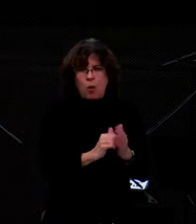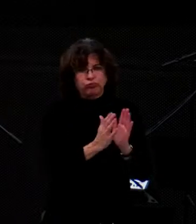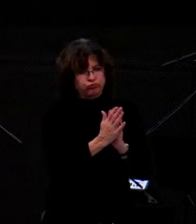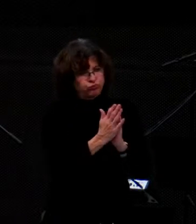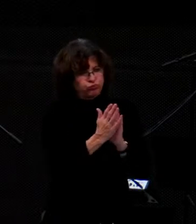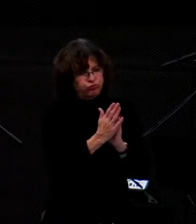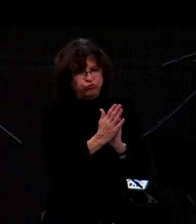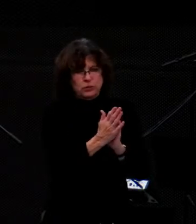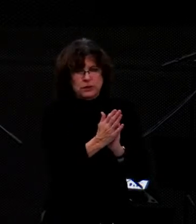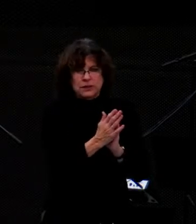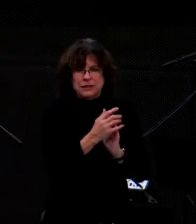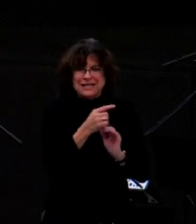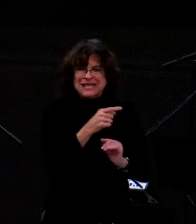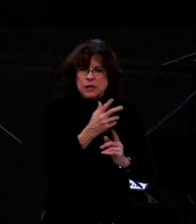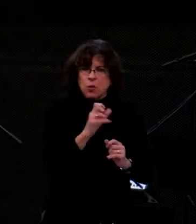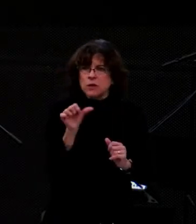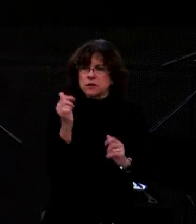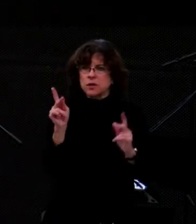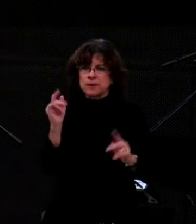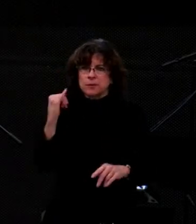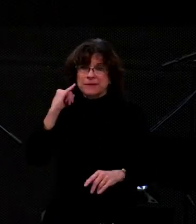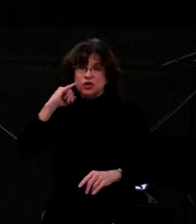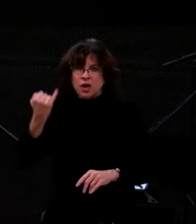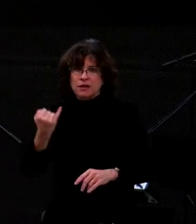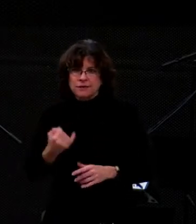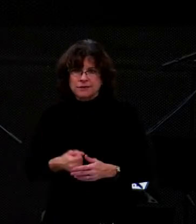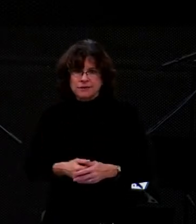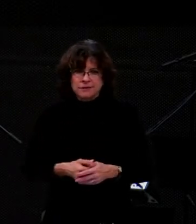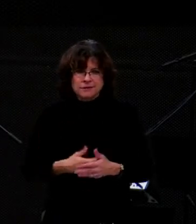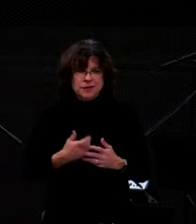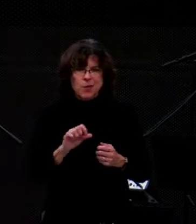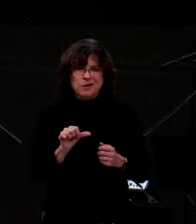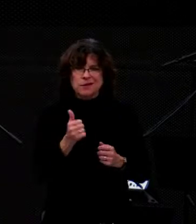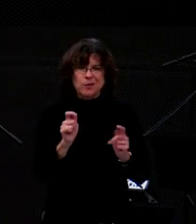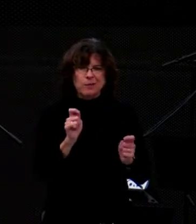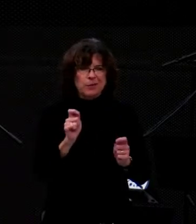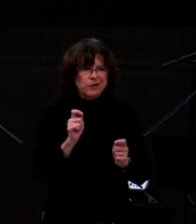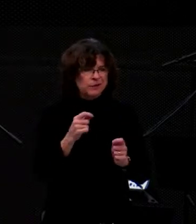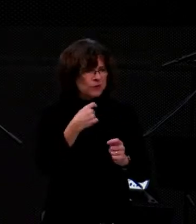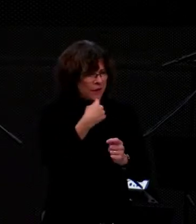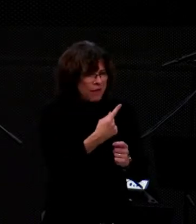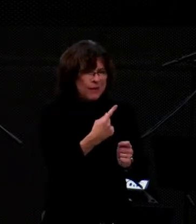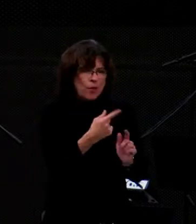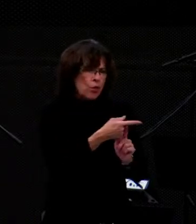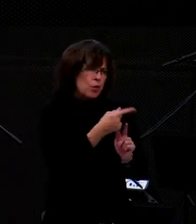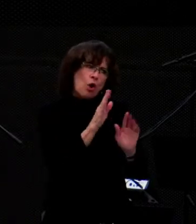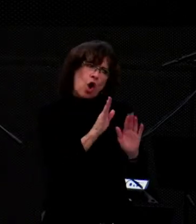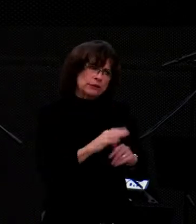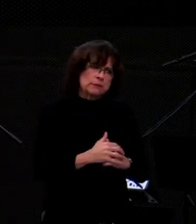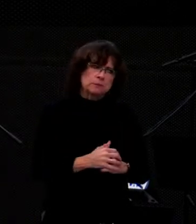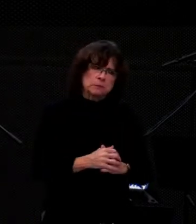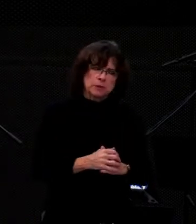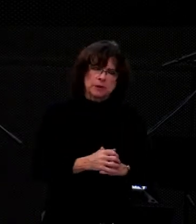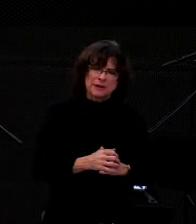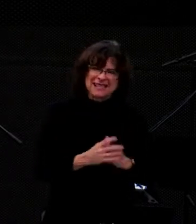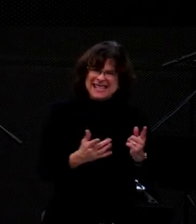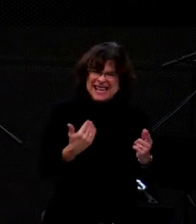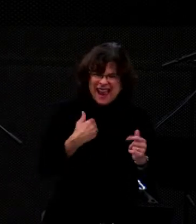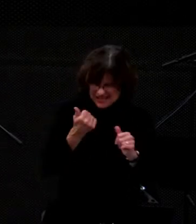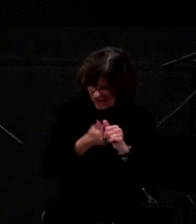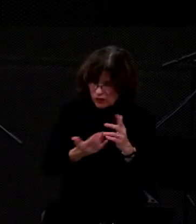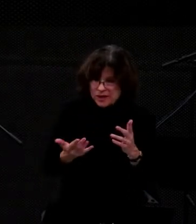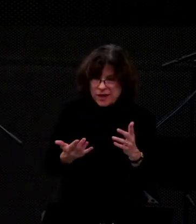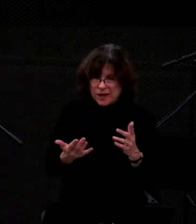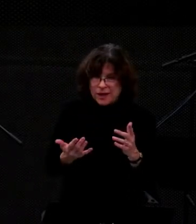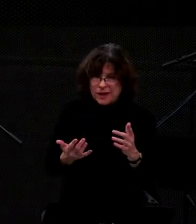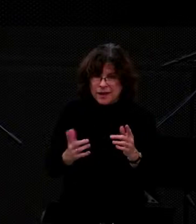needs others to be jealous of what he has and tell him how awesome he is. He has it all, and yet, as we saw back